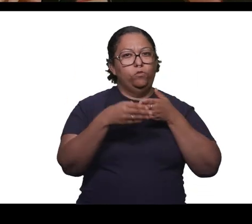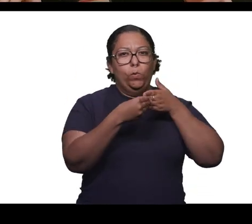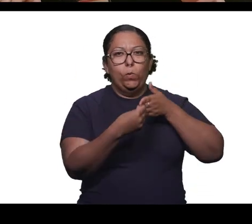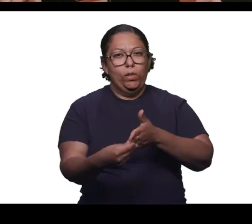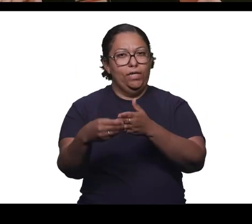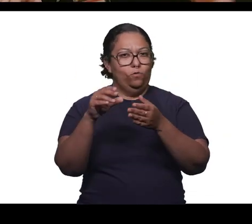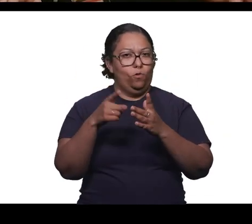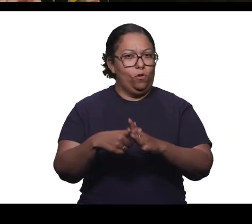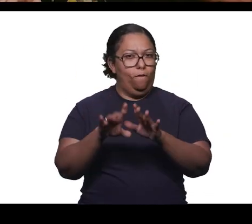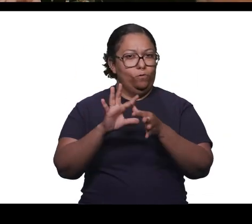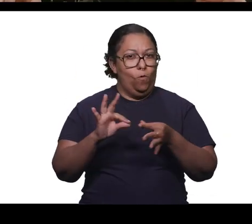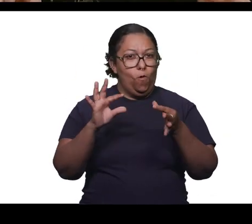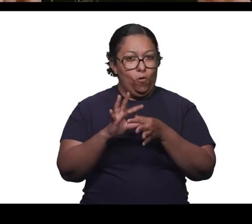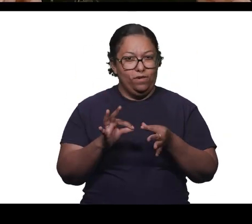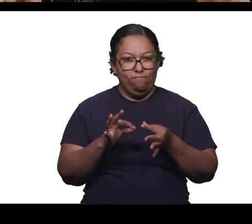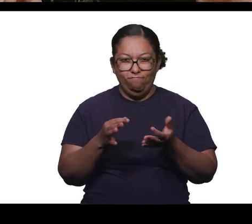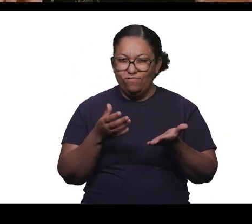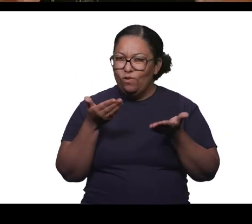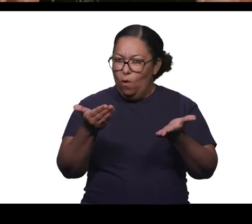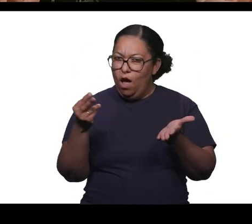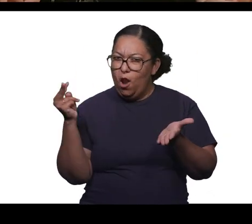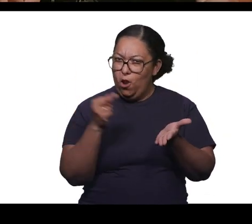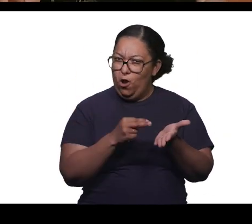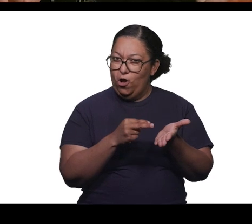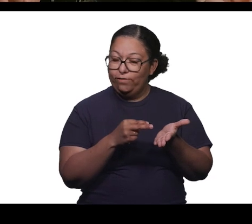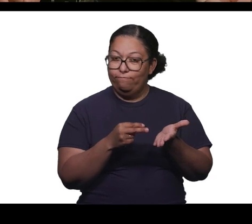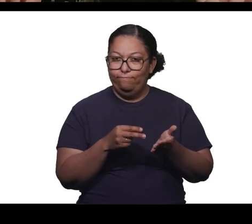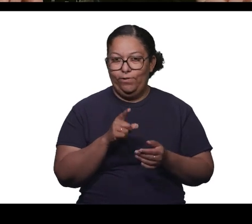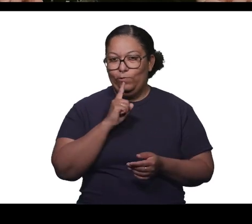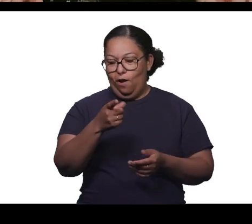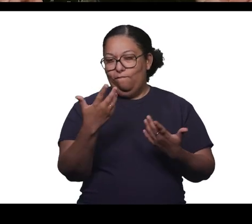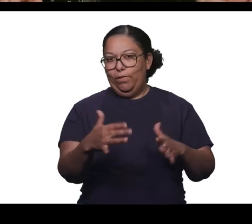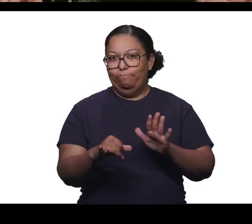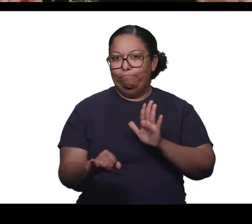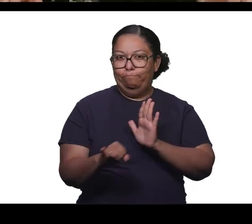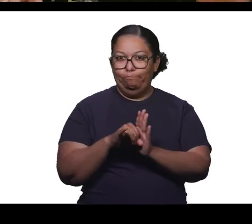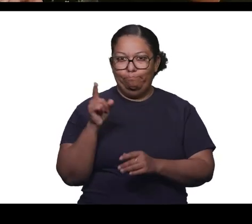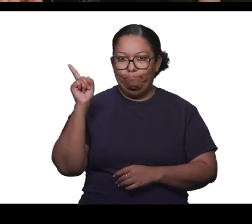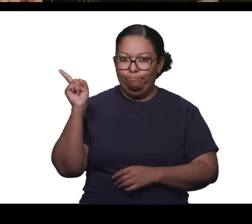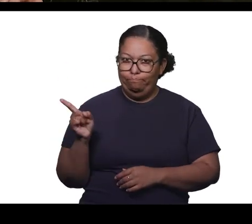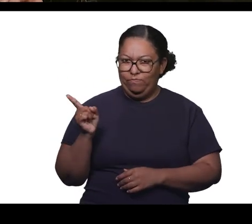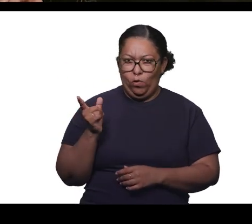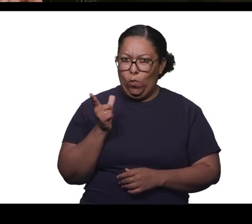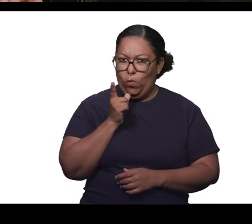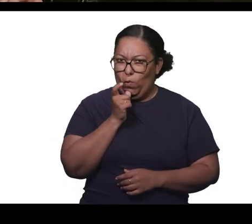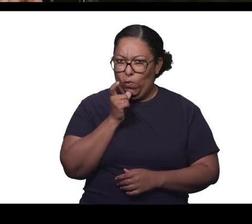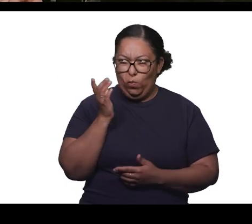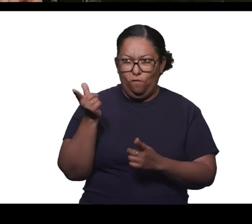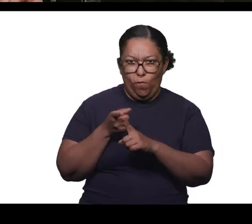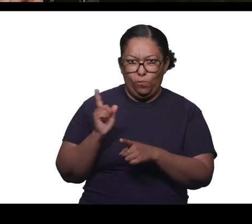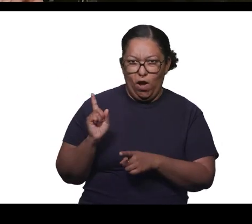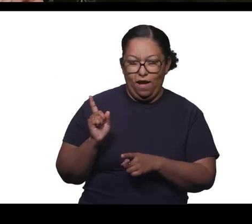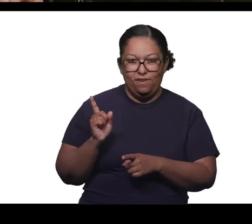a little bit more. And I'm sure you've probably already identified the end papers here. These are the end papers for Brown Bear,